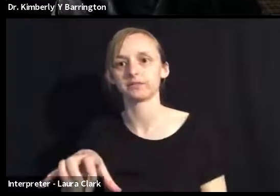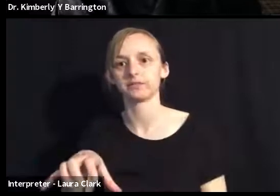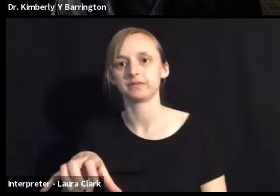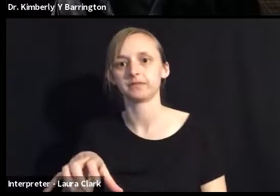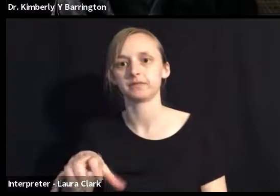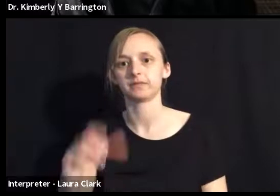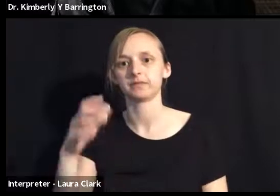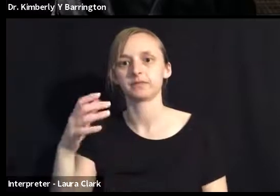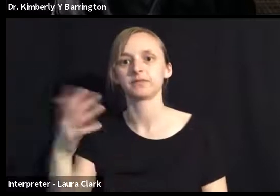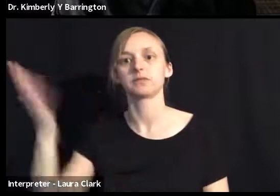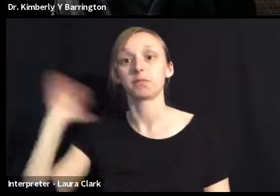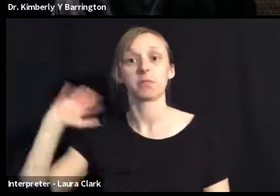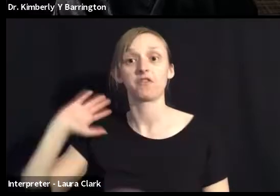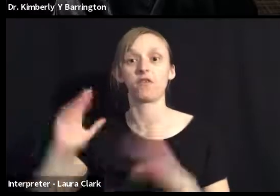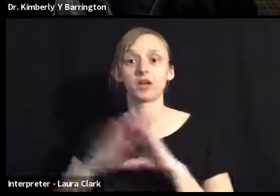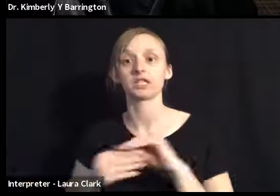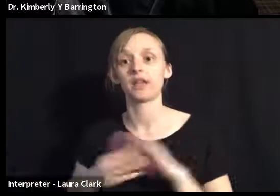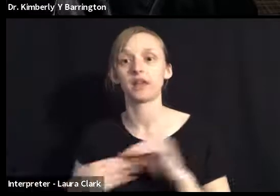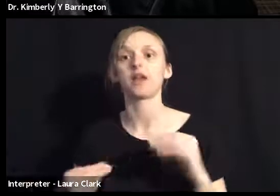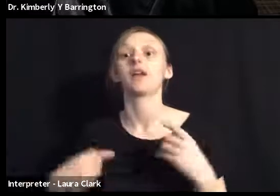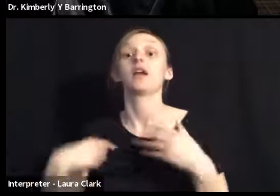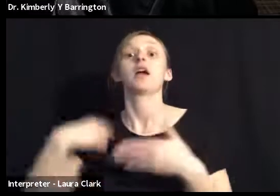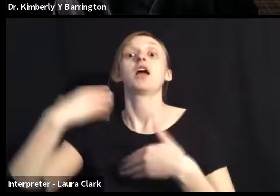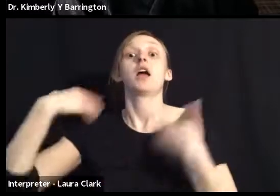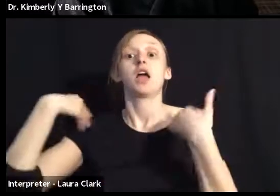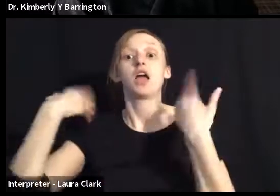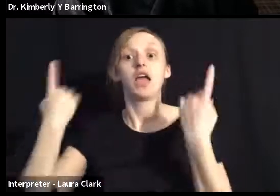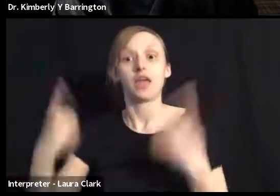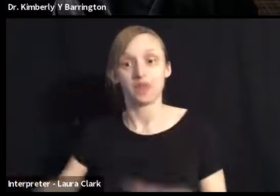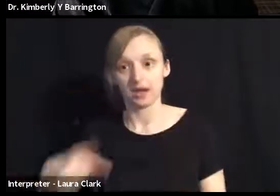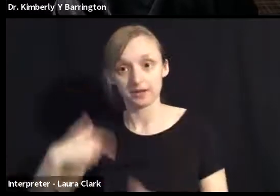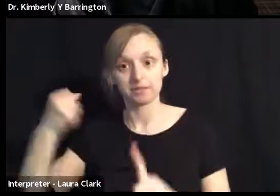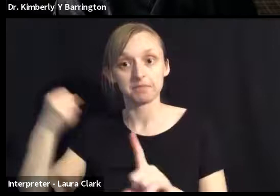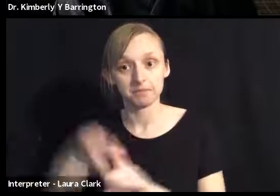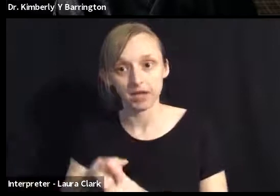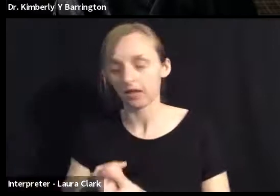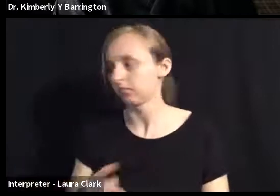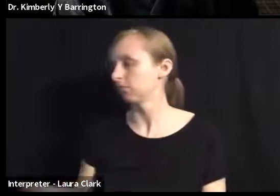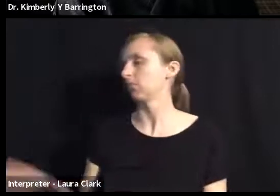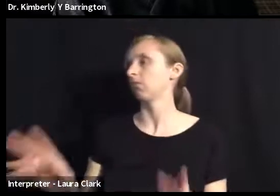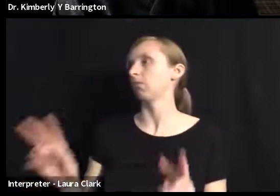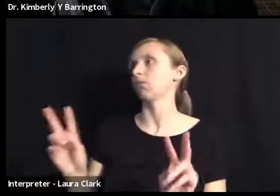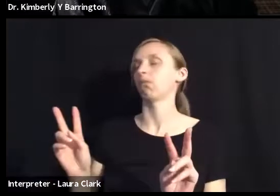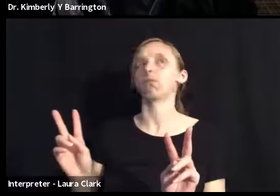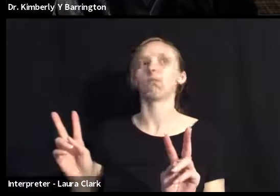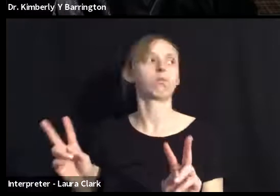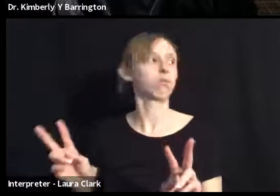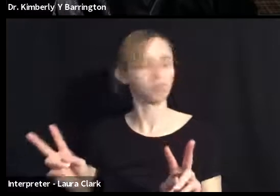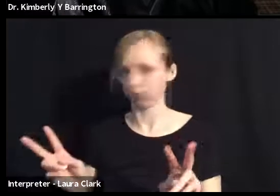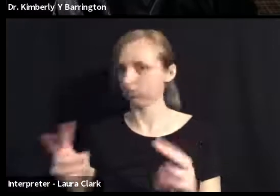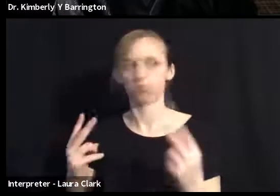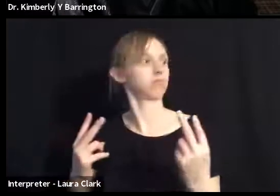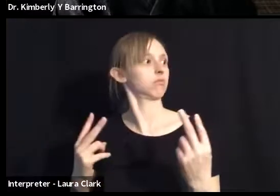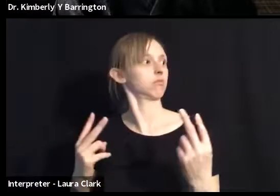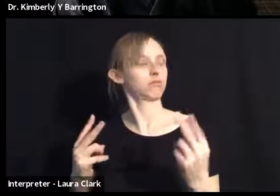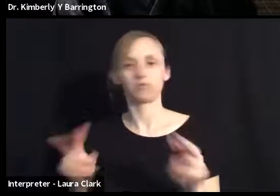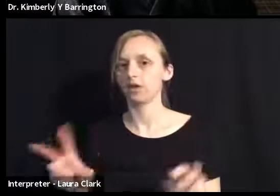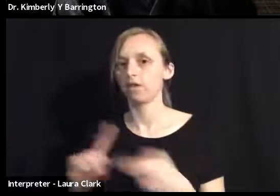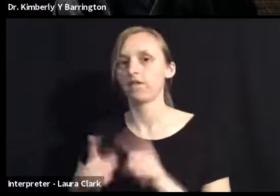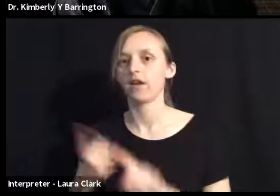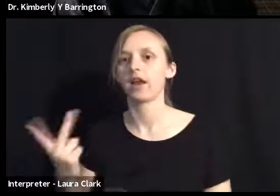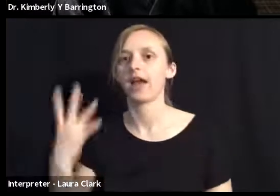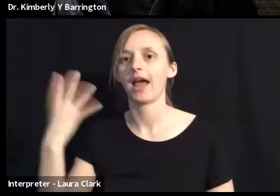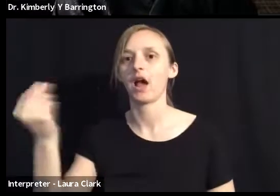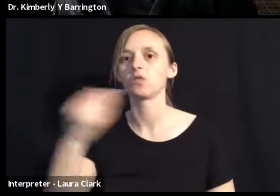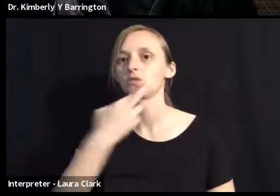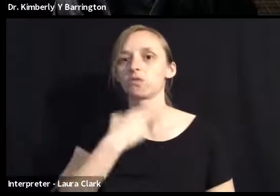a whole nother world has opened up around me. And me and my friend, we was experienced, like, we went out to eat last night.